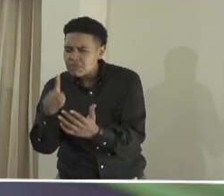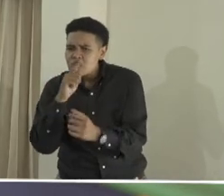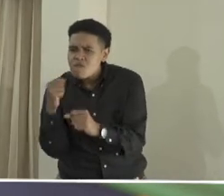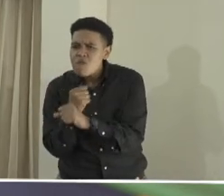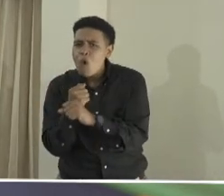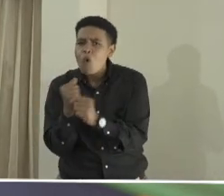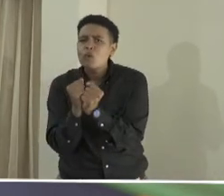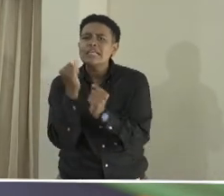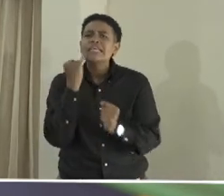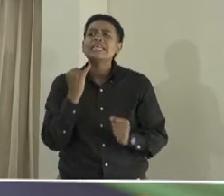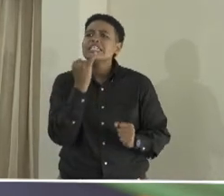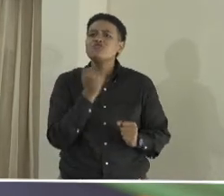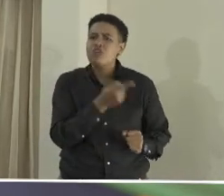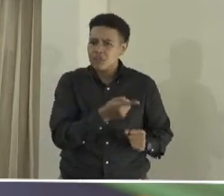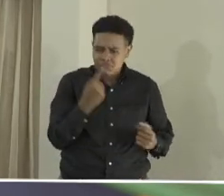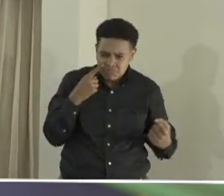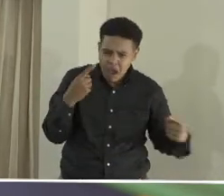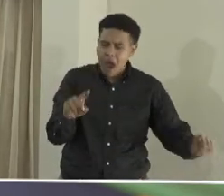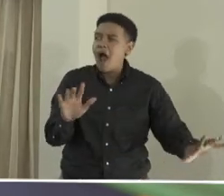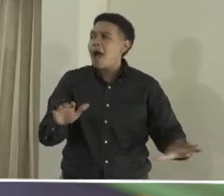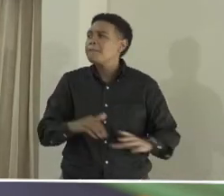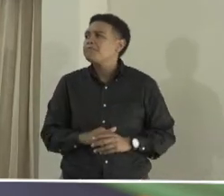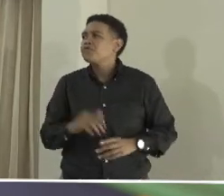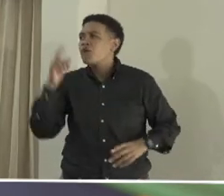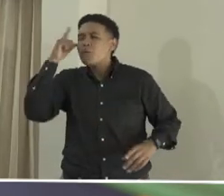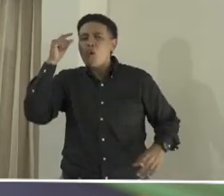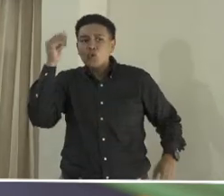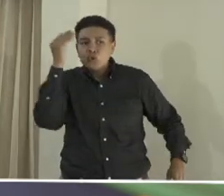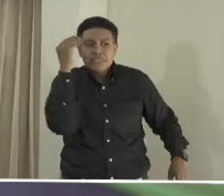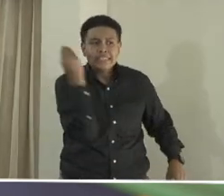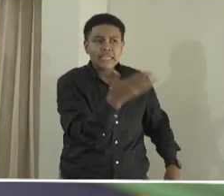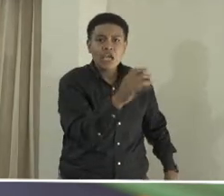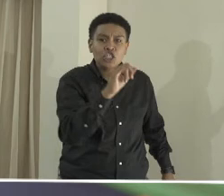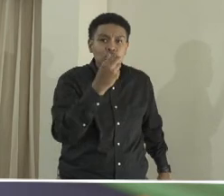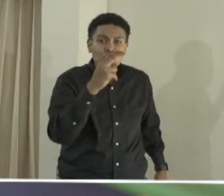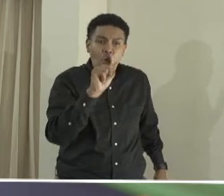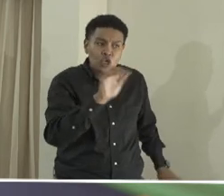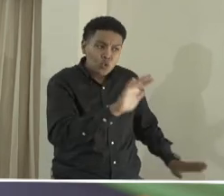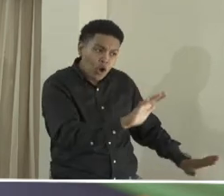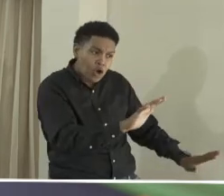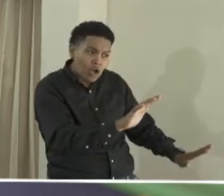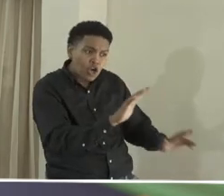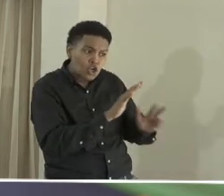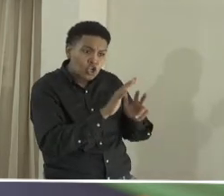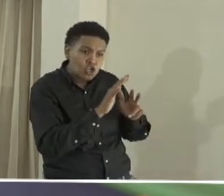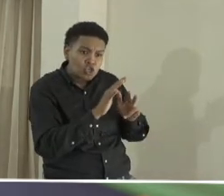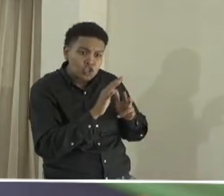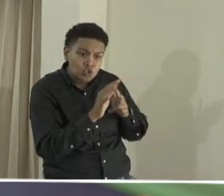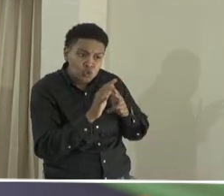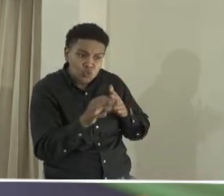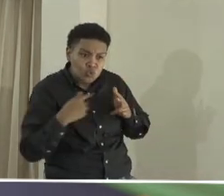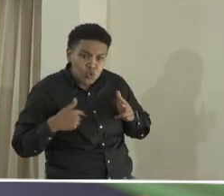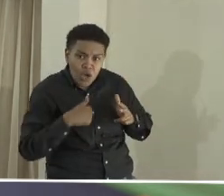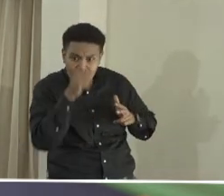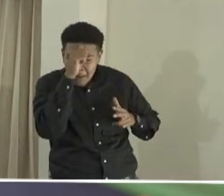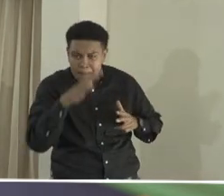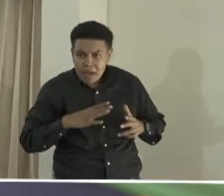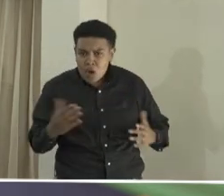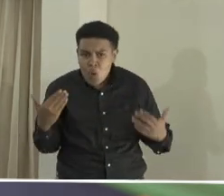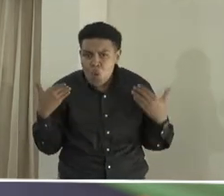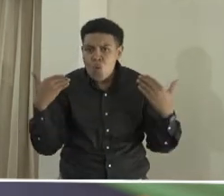Israel in Rephidim. And Moses said unto Joshua, choose us out men and go